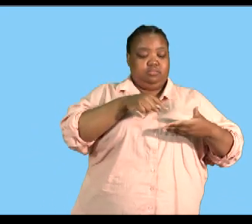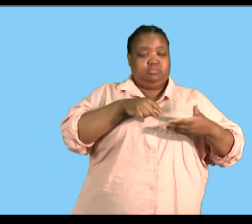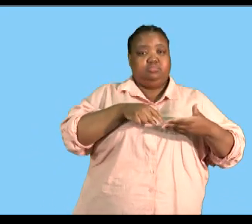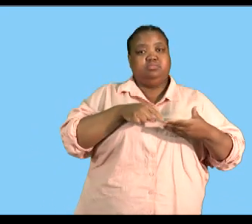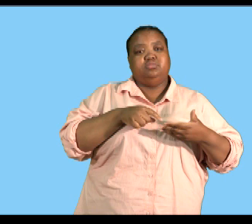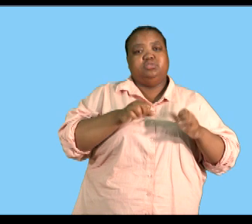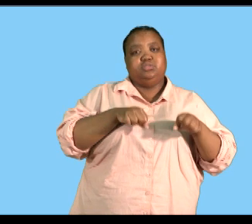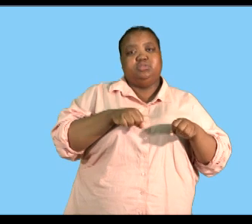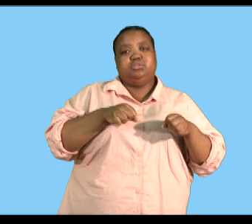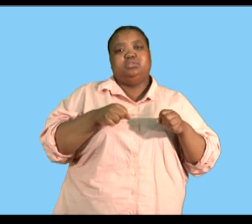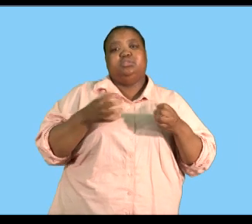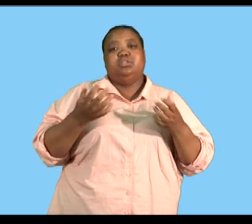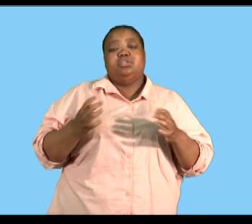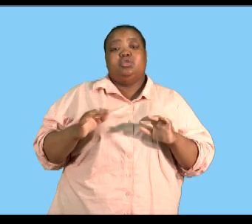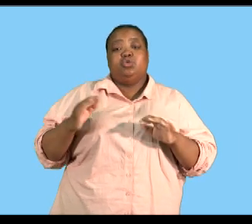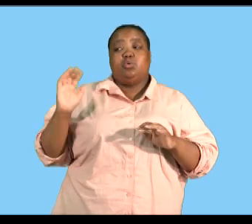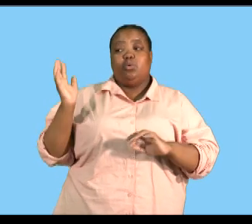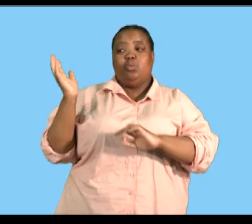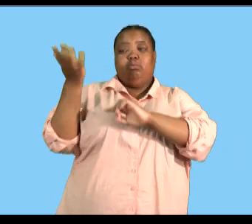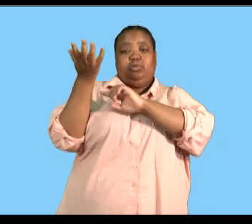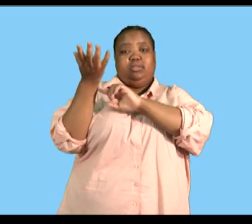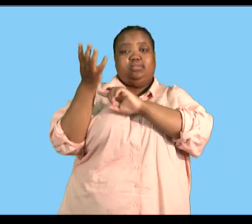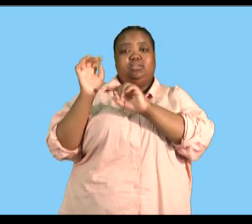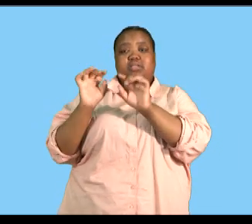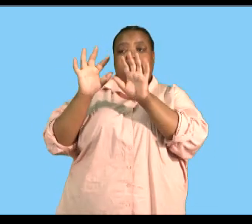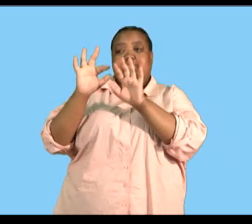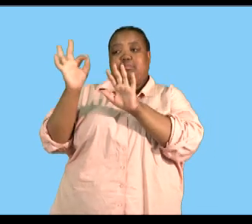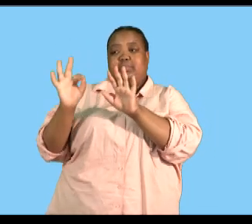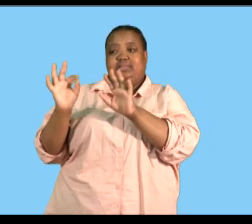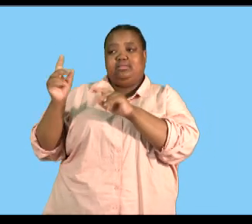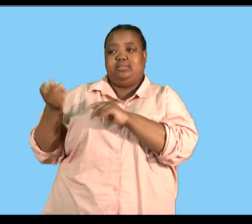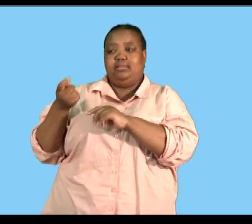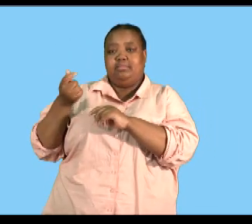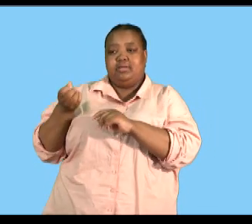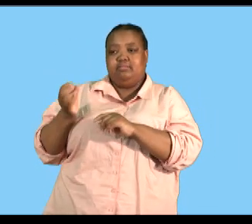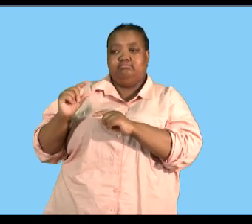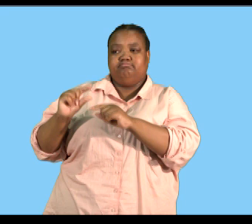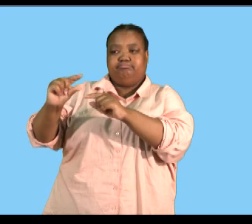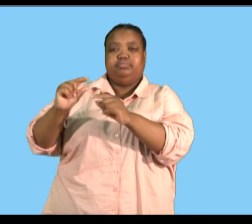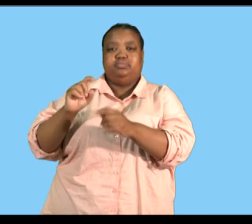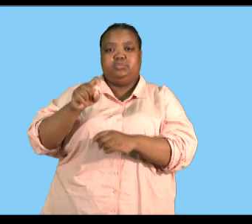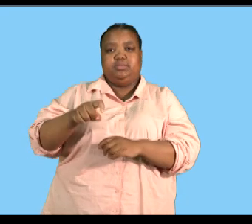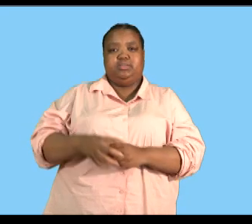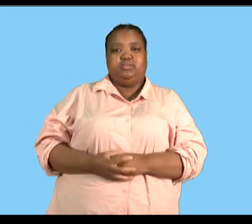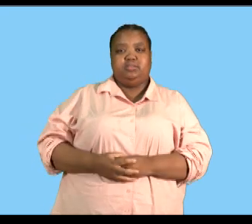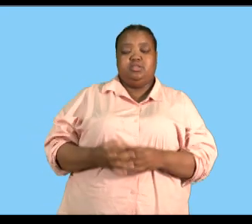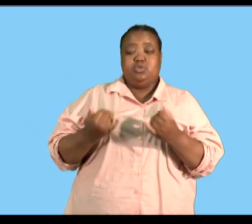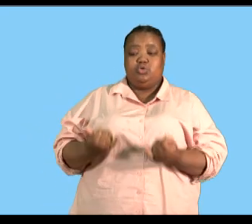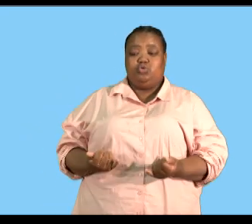10% tip to the waiter. So now we are going to calculate the